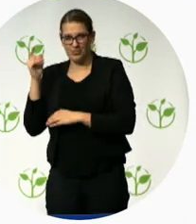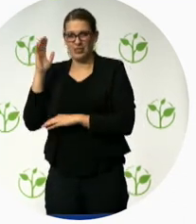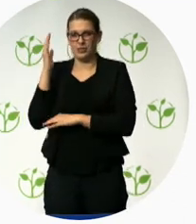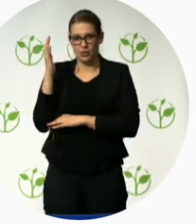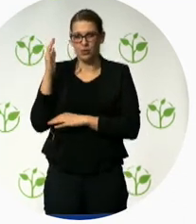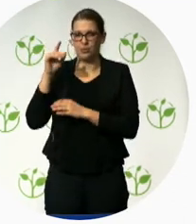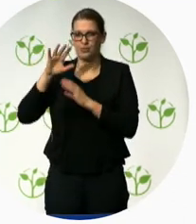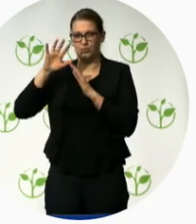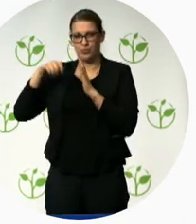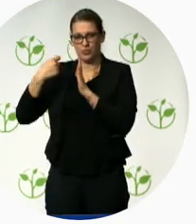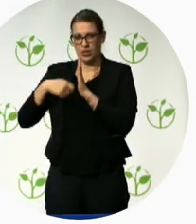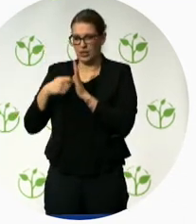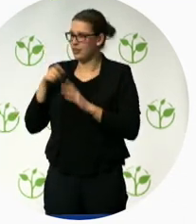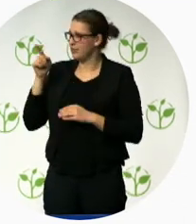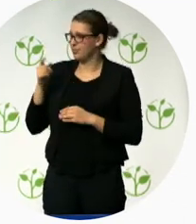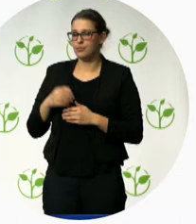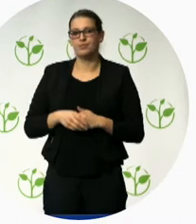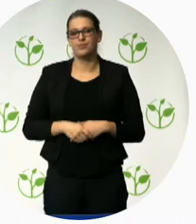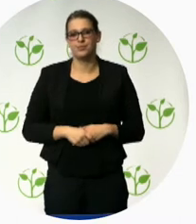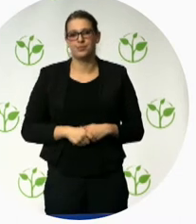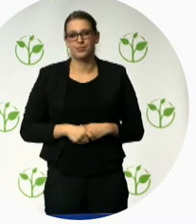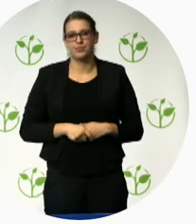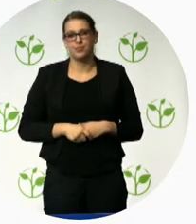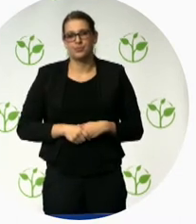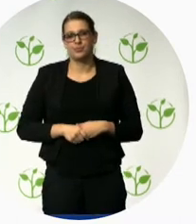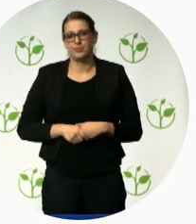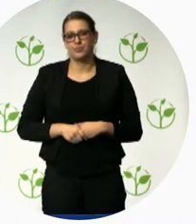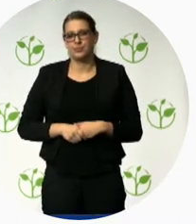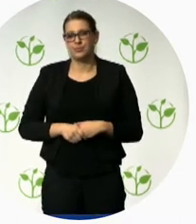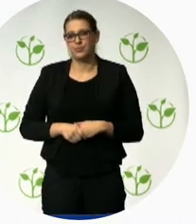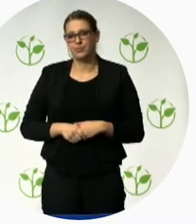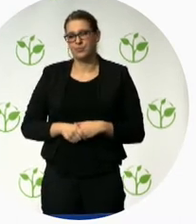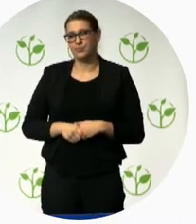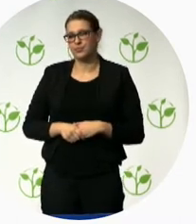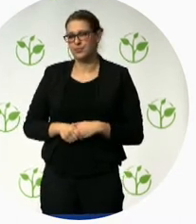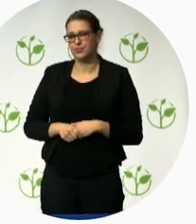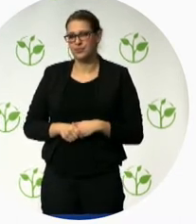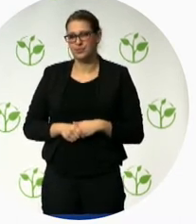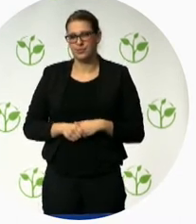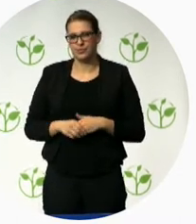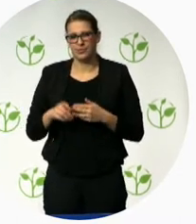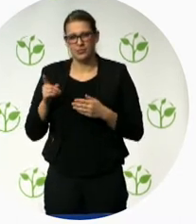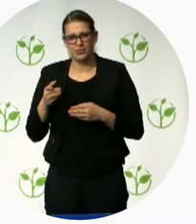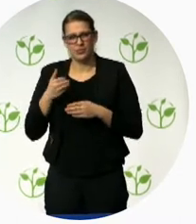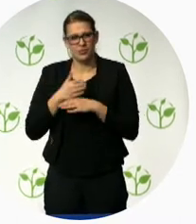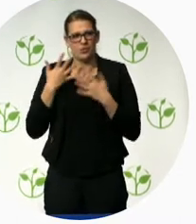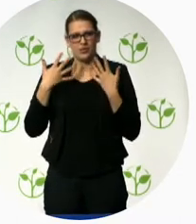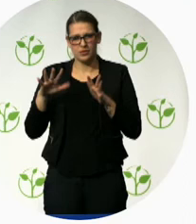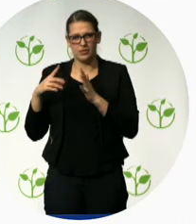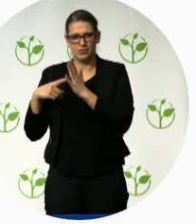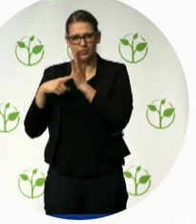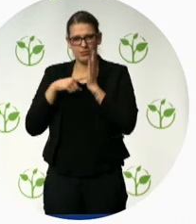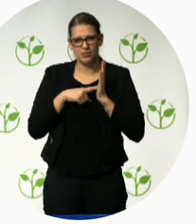wondering about the model of helping the example of the child who was the houses